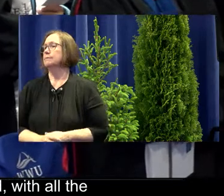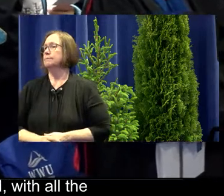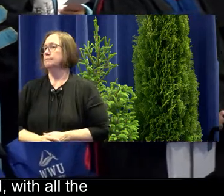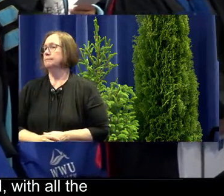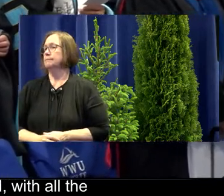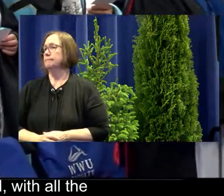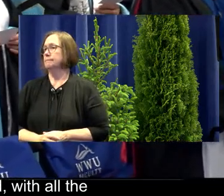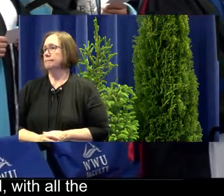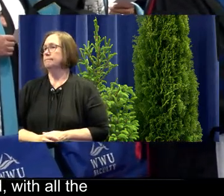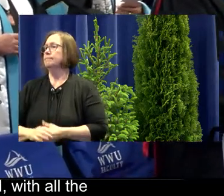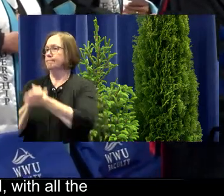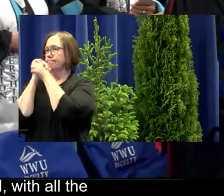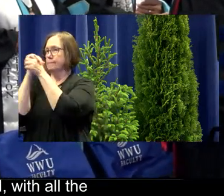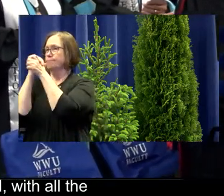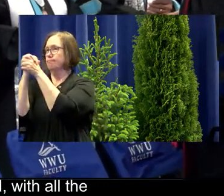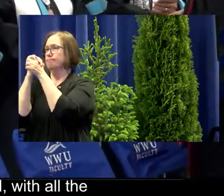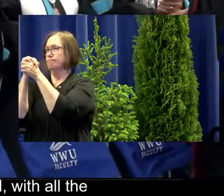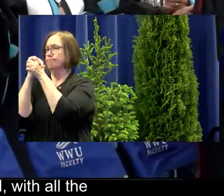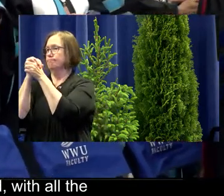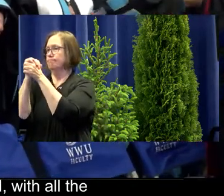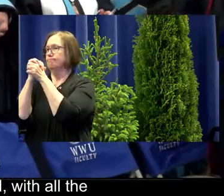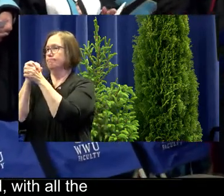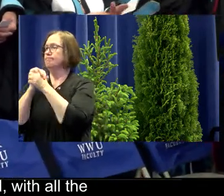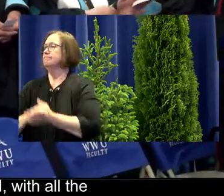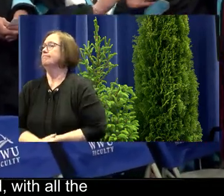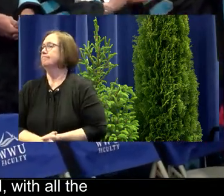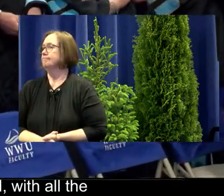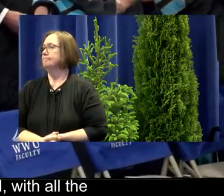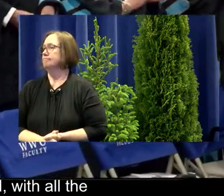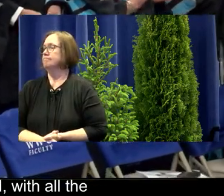honors. Congratulations.